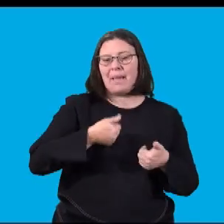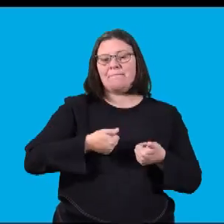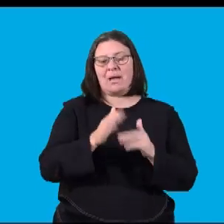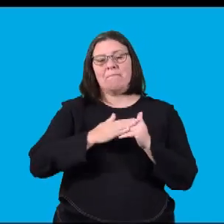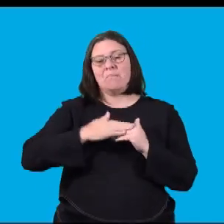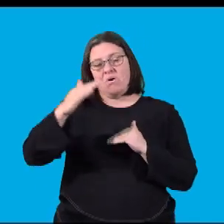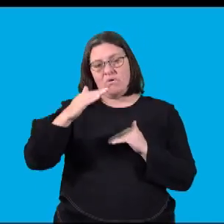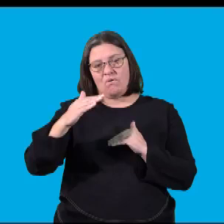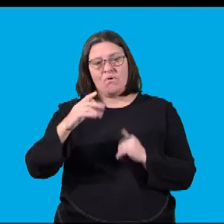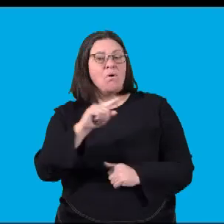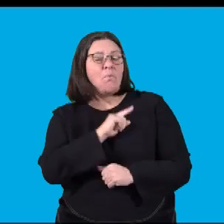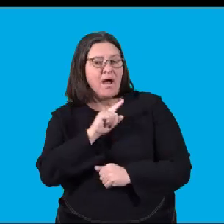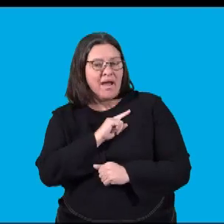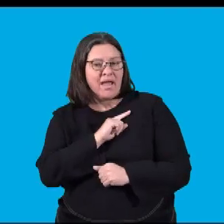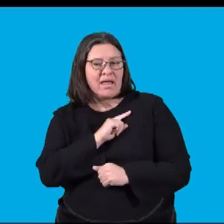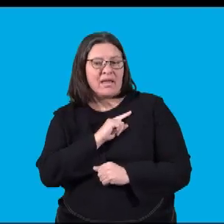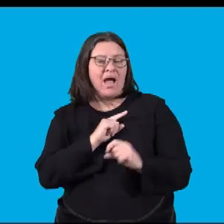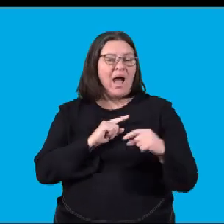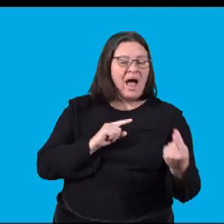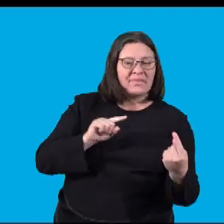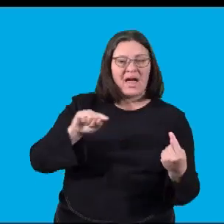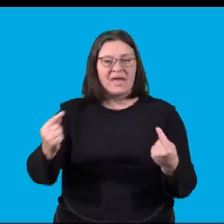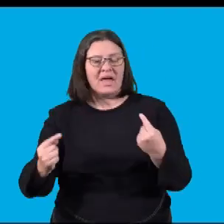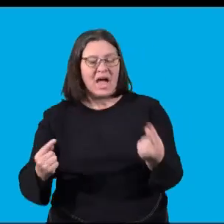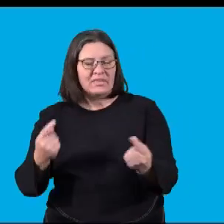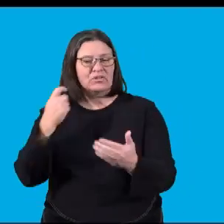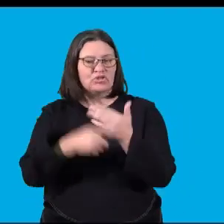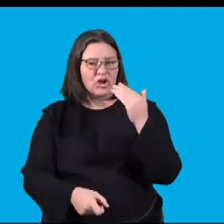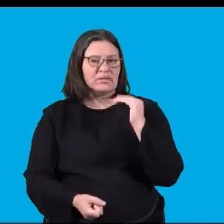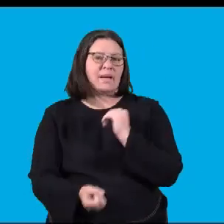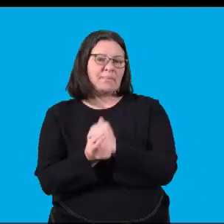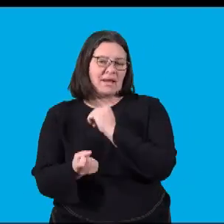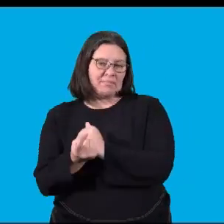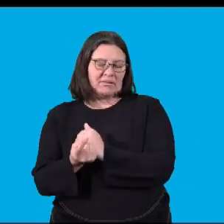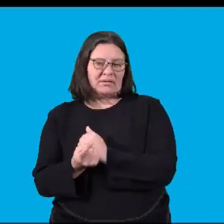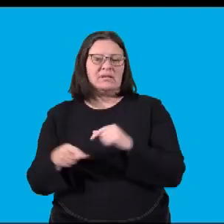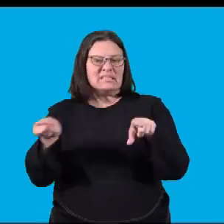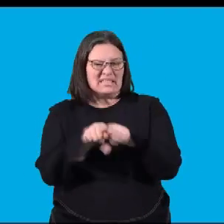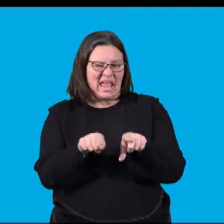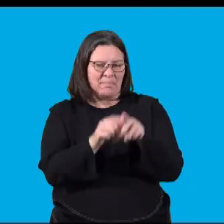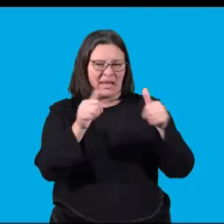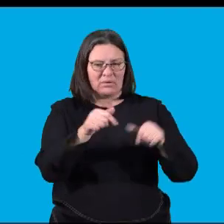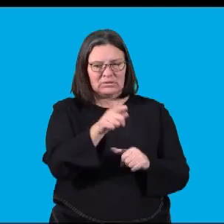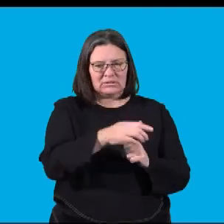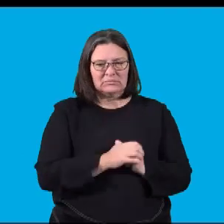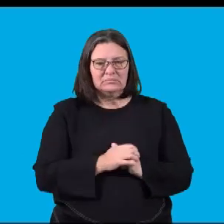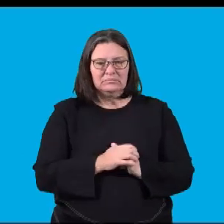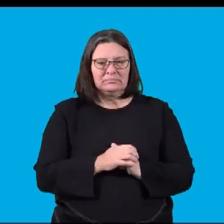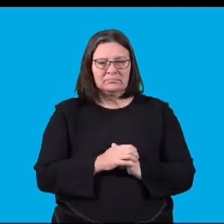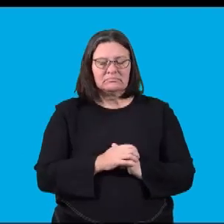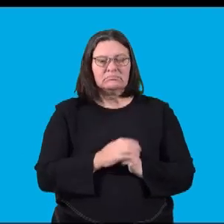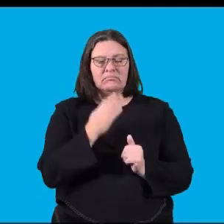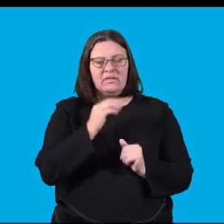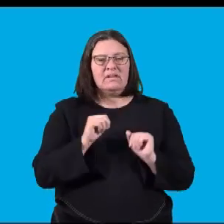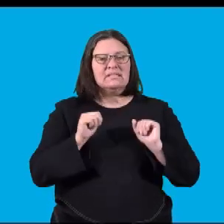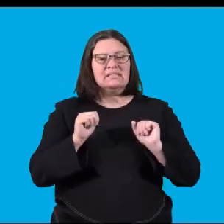more because you have other charges that have been incurred on that same account. So you end